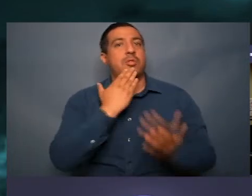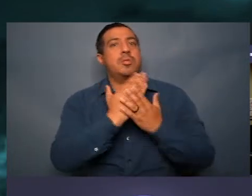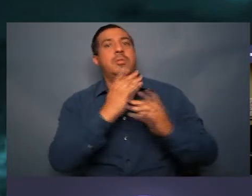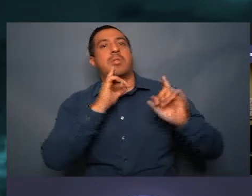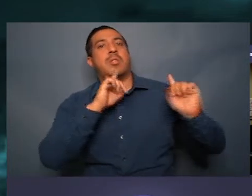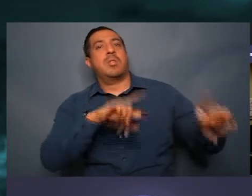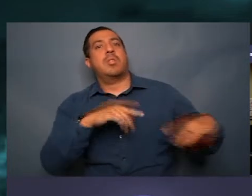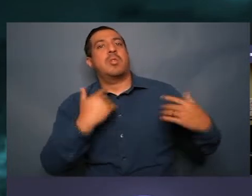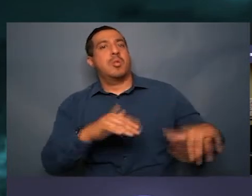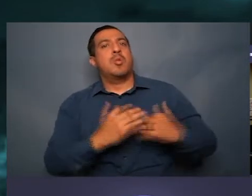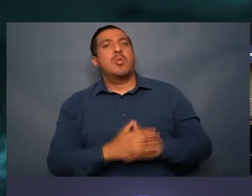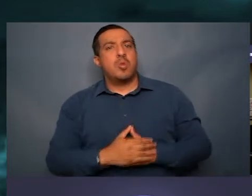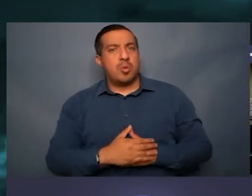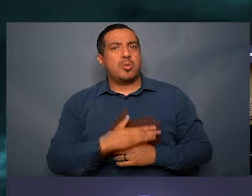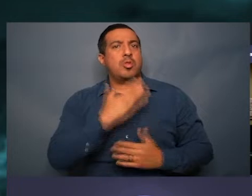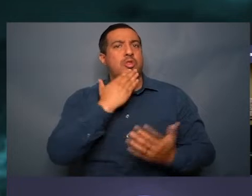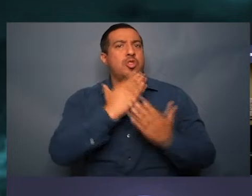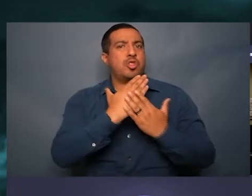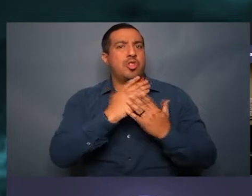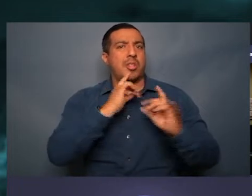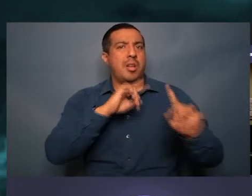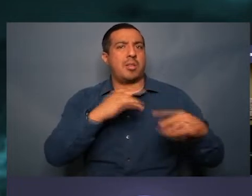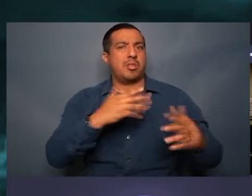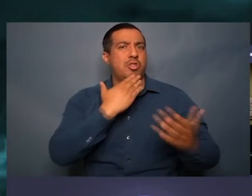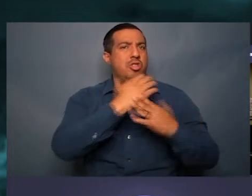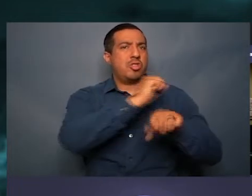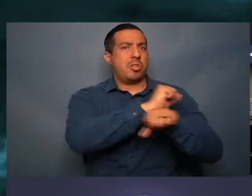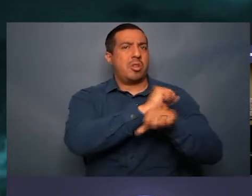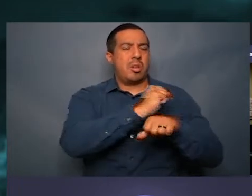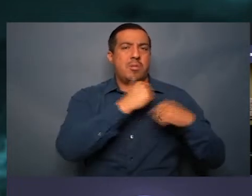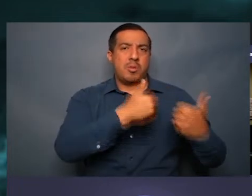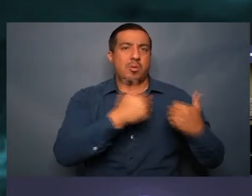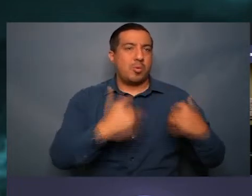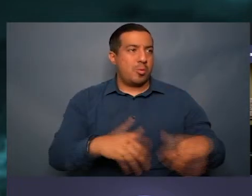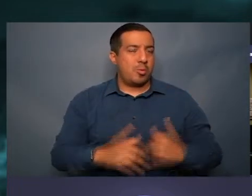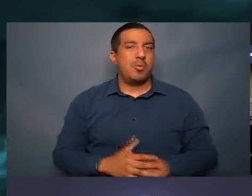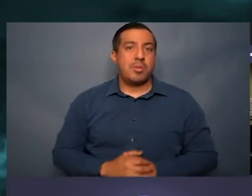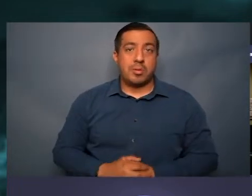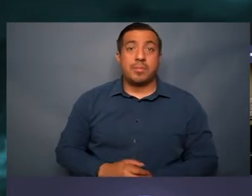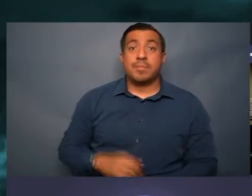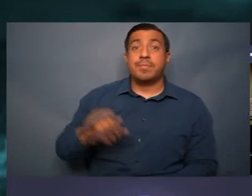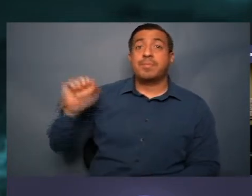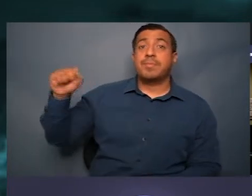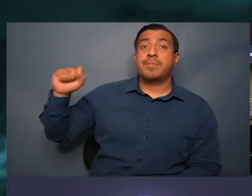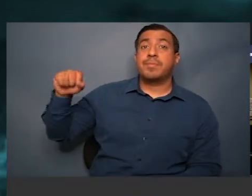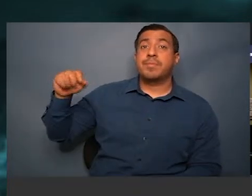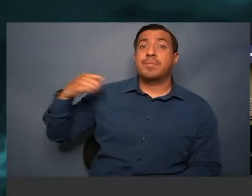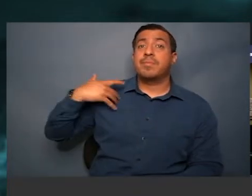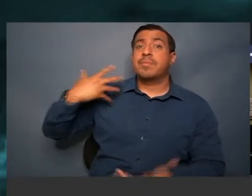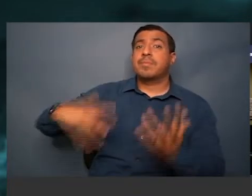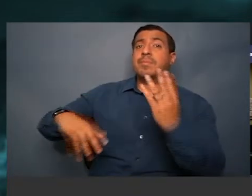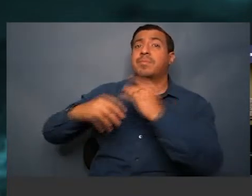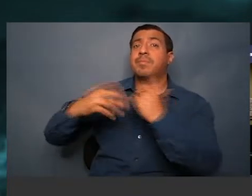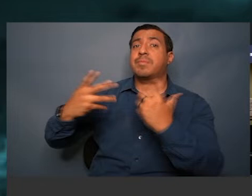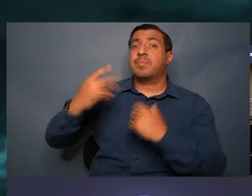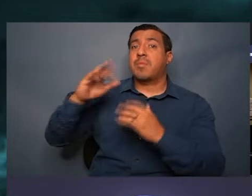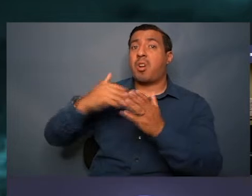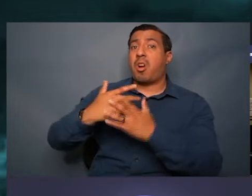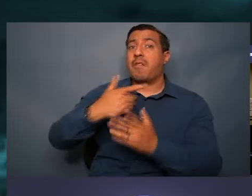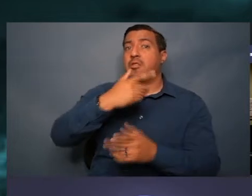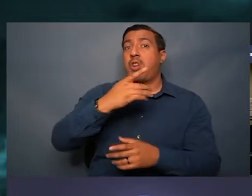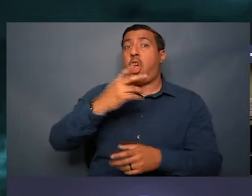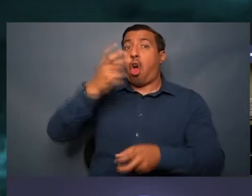that was a great, thorough answer. Great job. Yeah, and realize you're going to get all the harder questions.